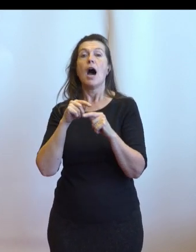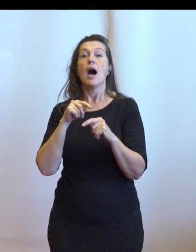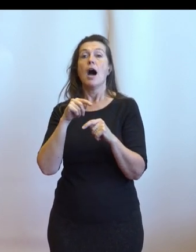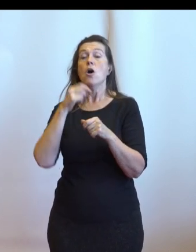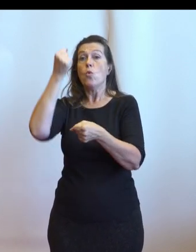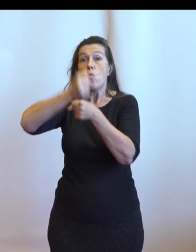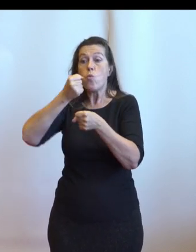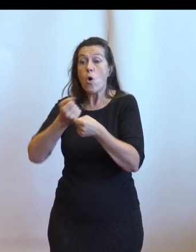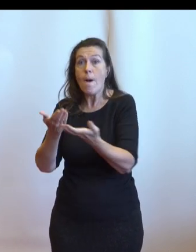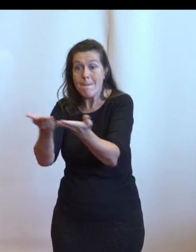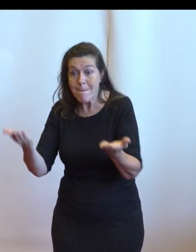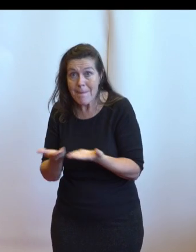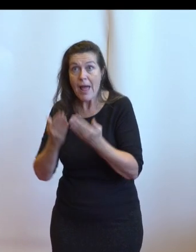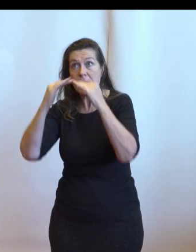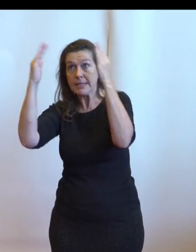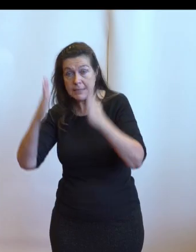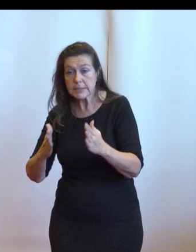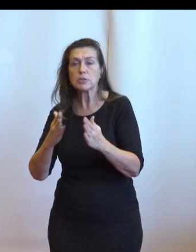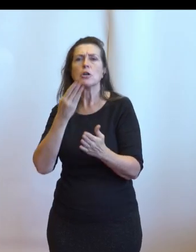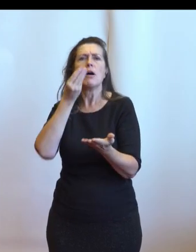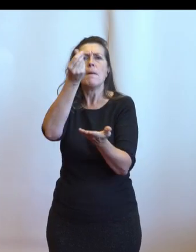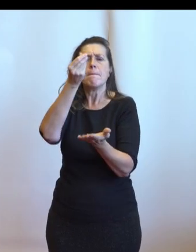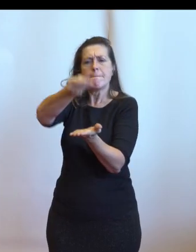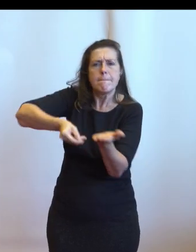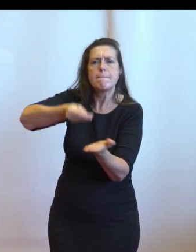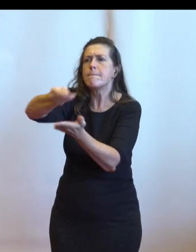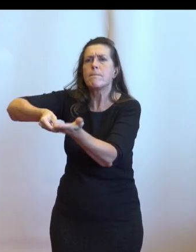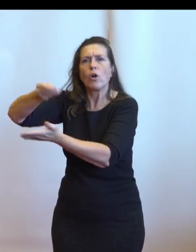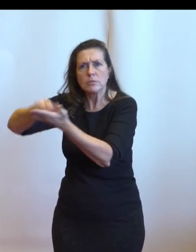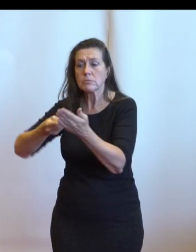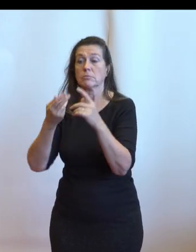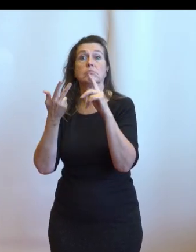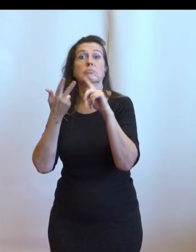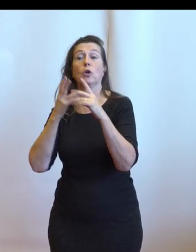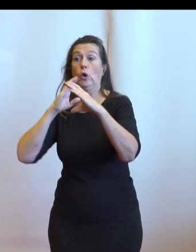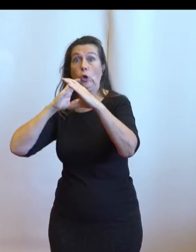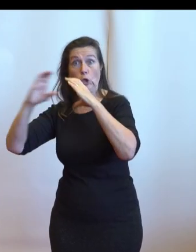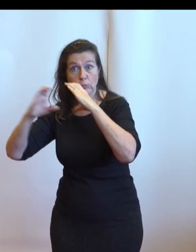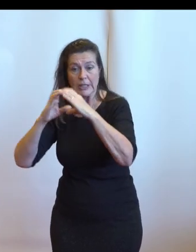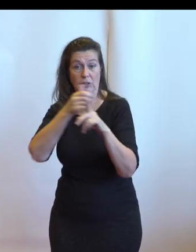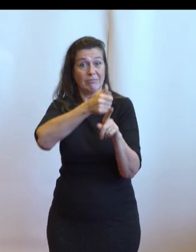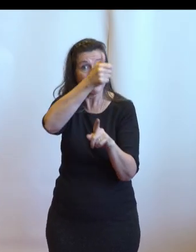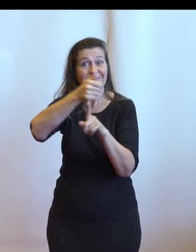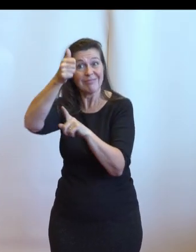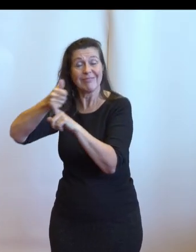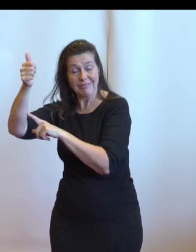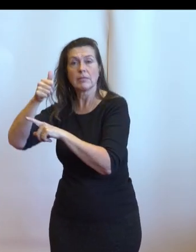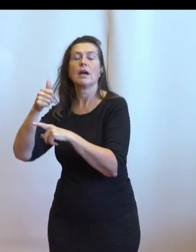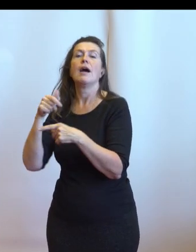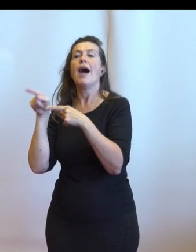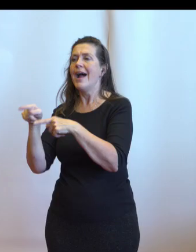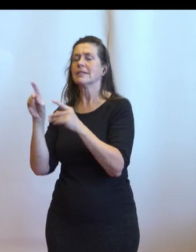the workplace lead of Accenture, procurement, communication lead, and also the person who is creating all our